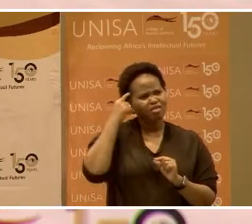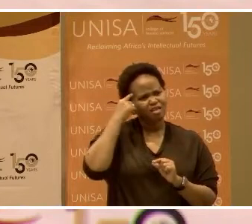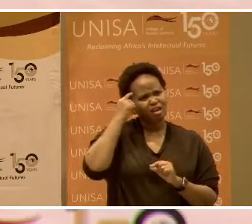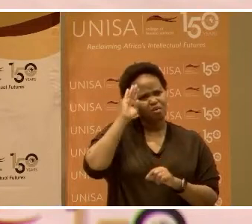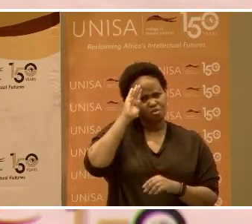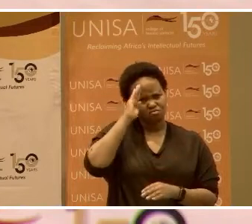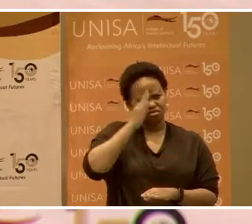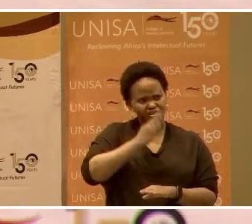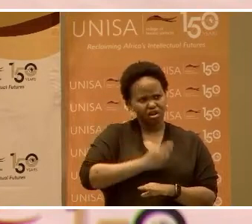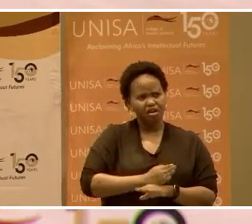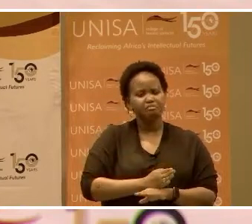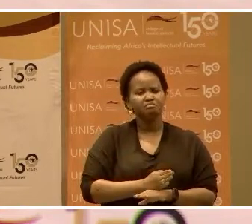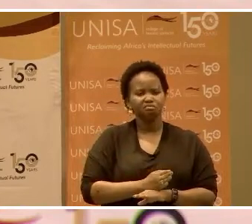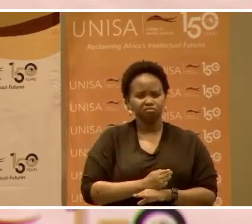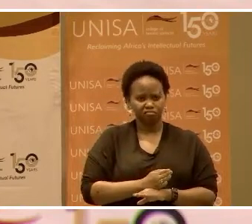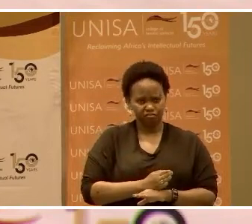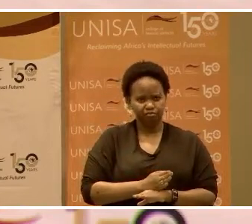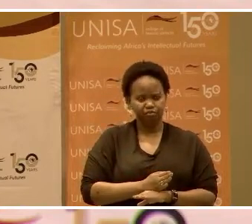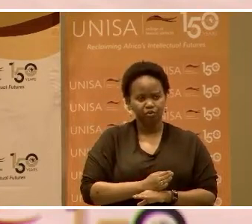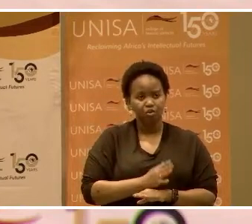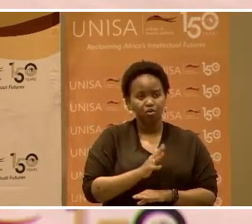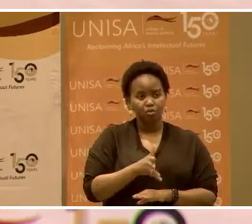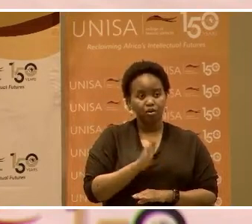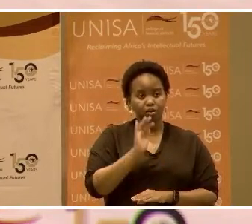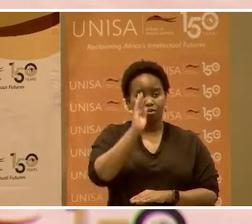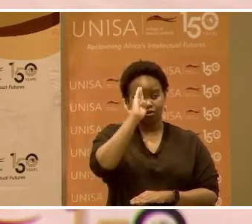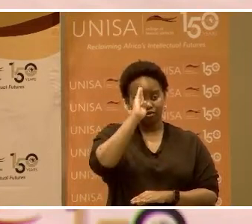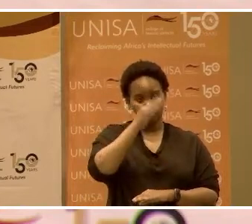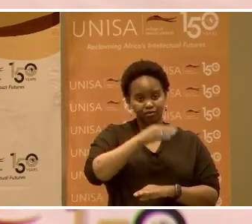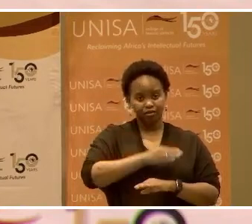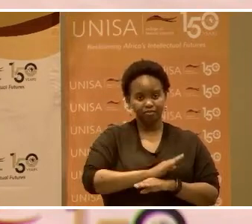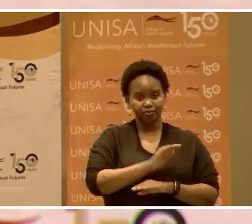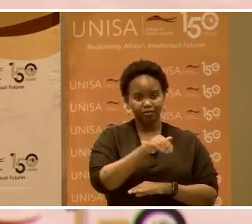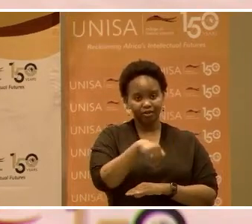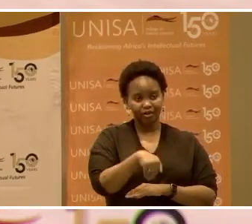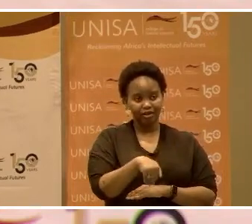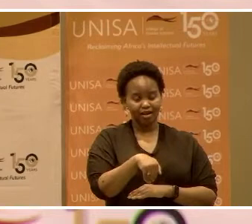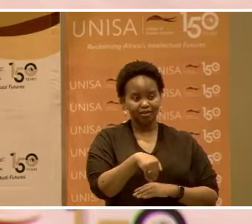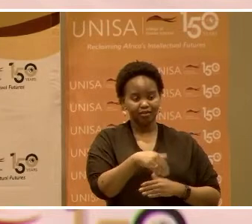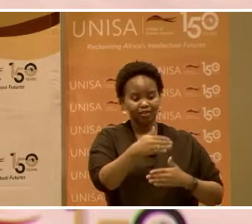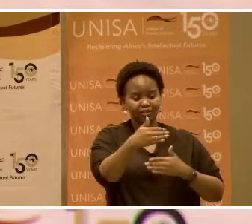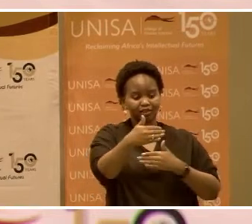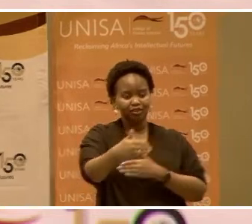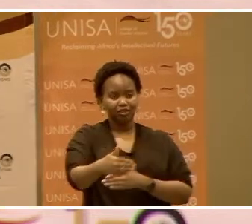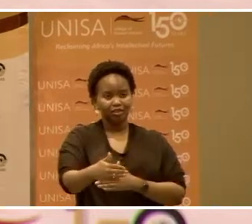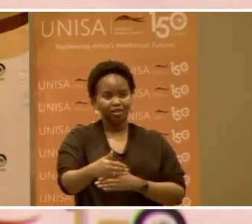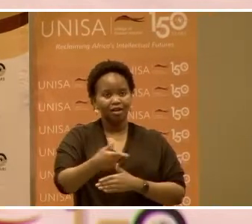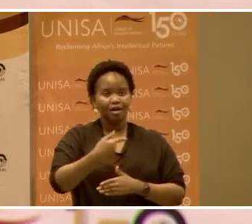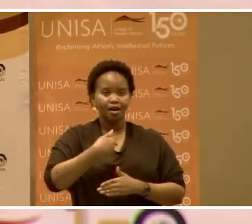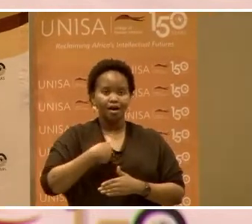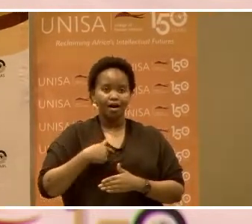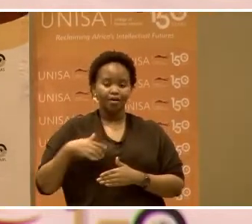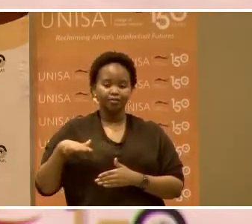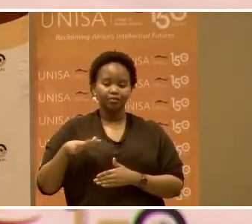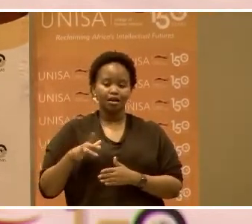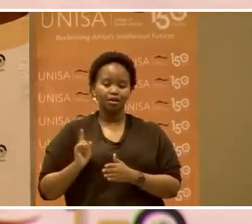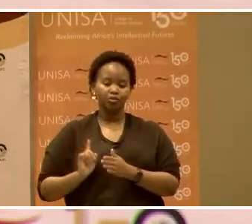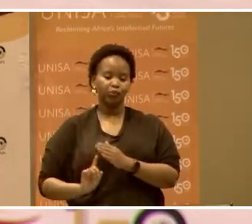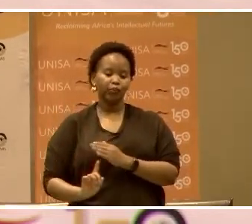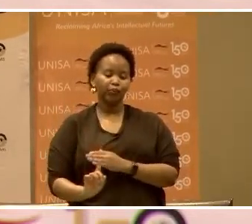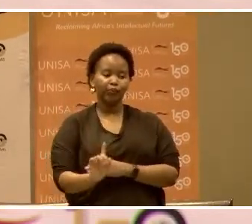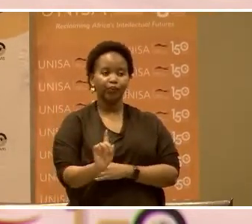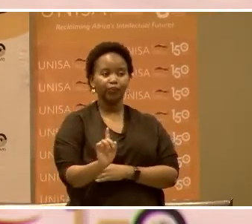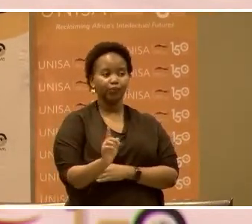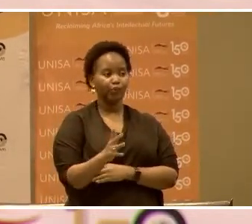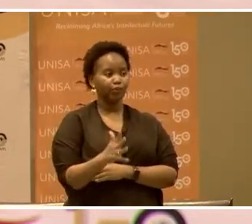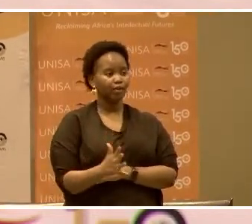We will be on time for the next sessions that are coming. As I'm going off stage, I'm going to request the